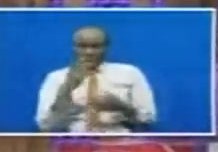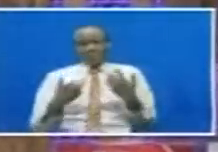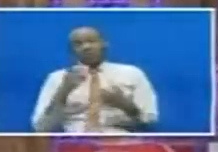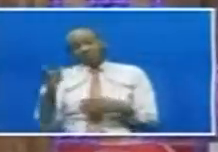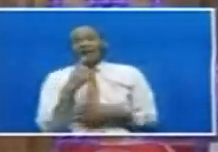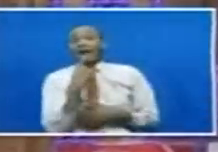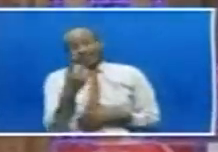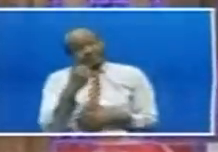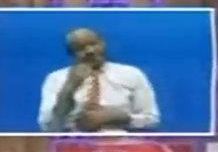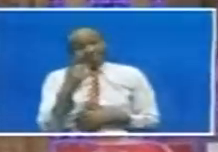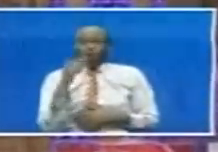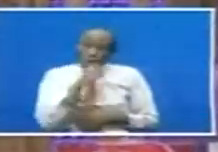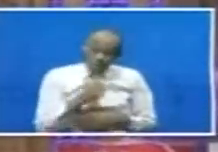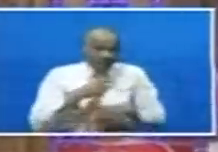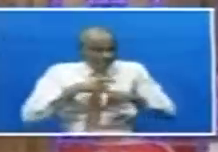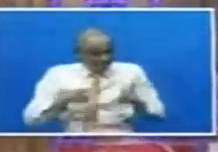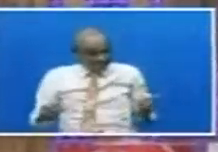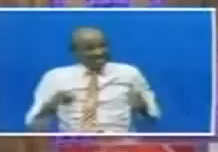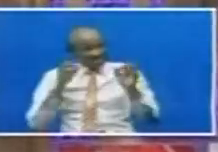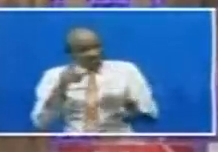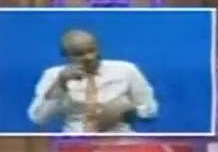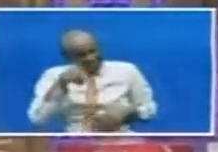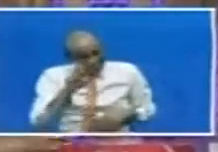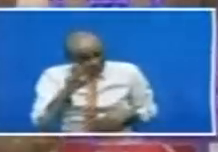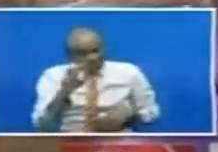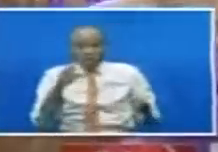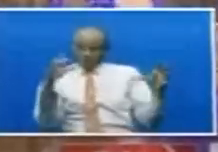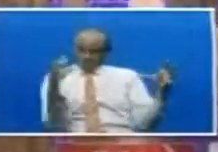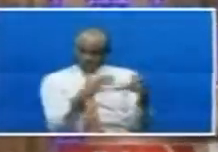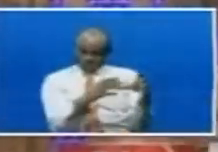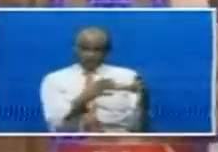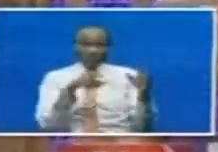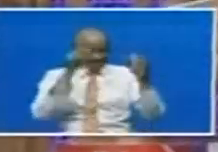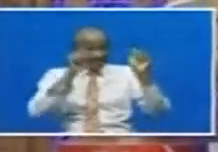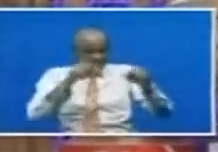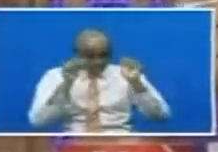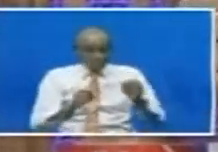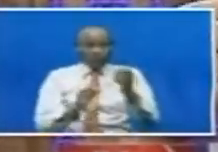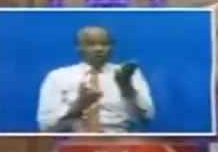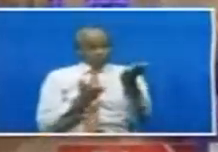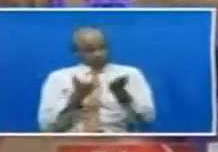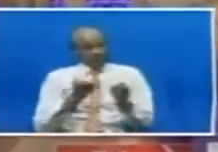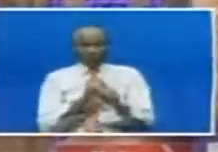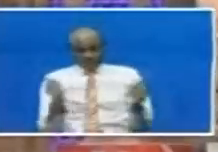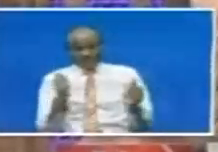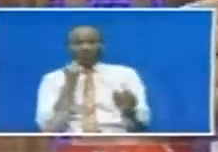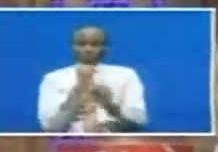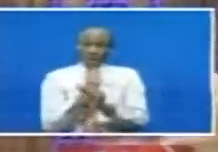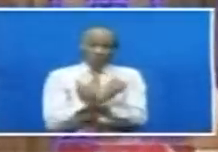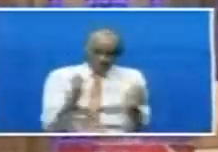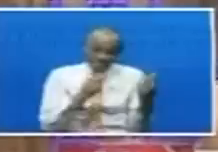old for all I care, but as long as you fit the criteria, as long as you're able to carry out